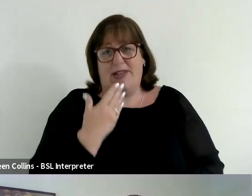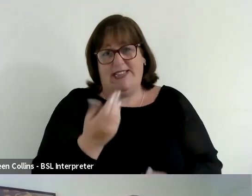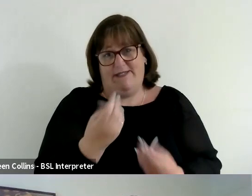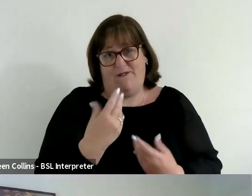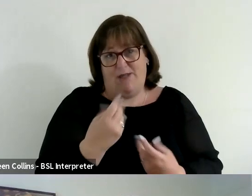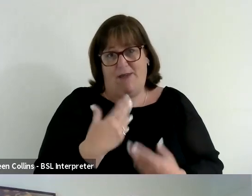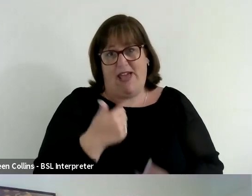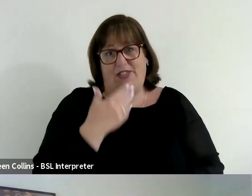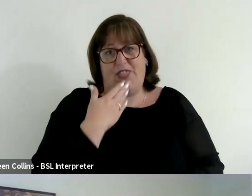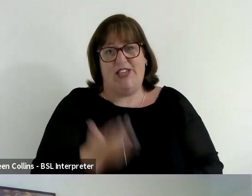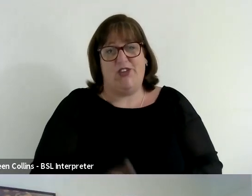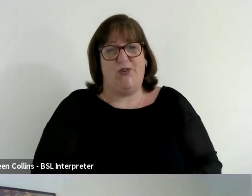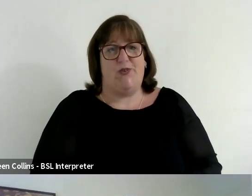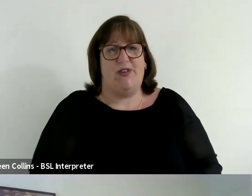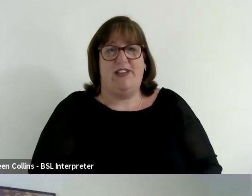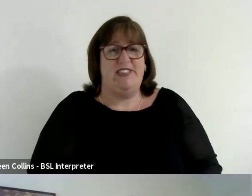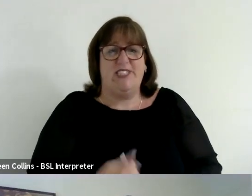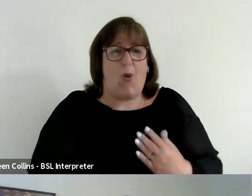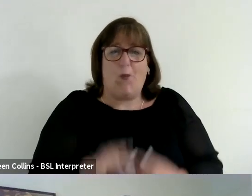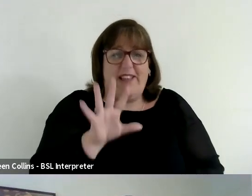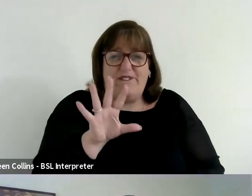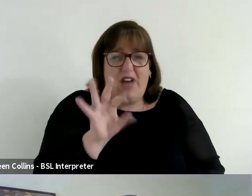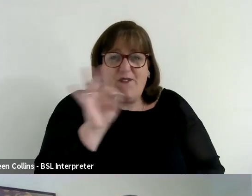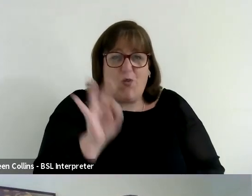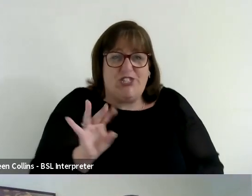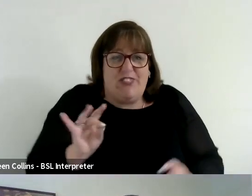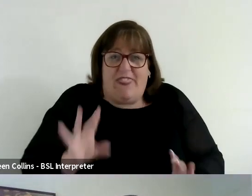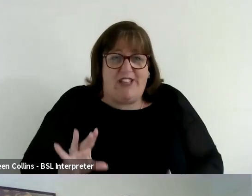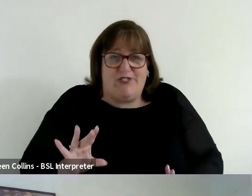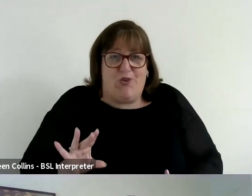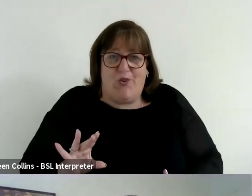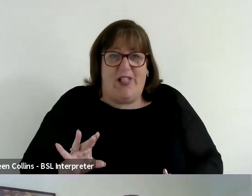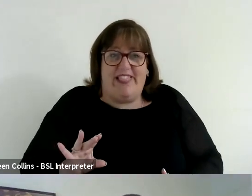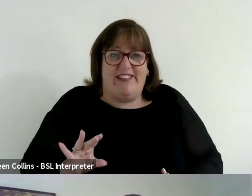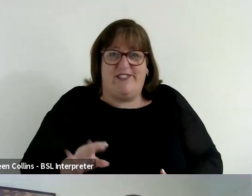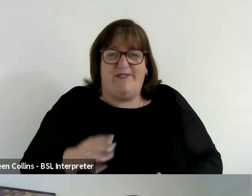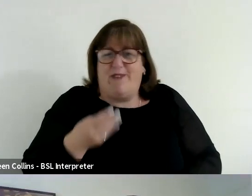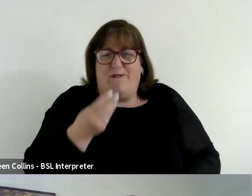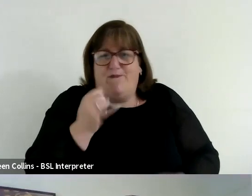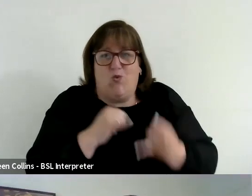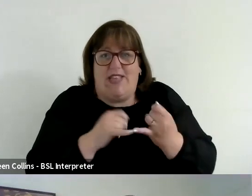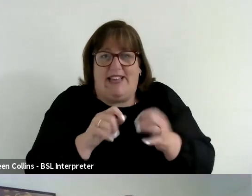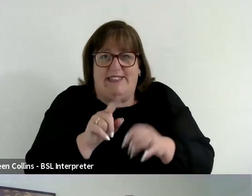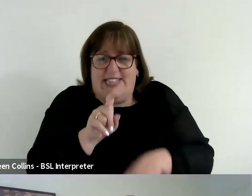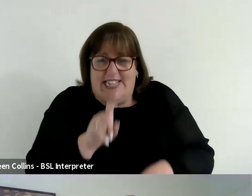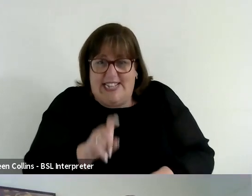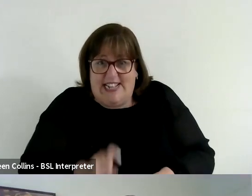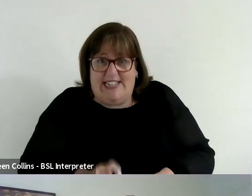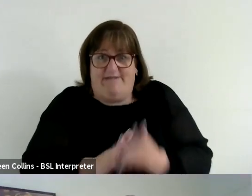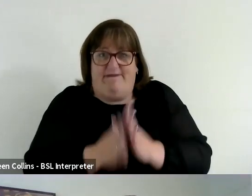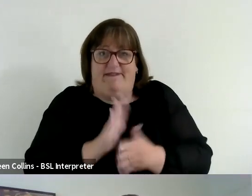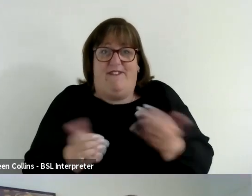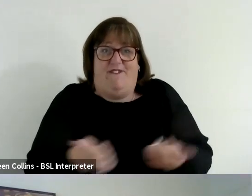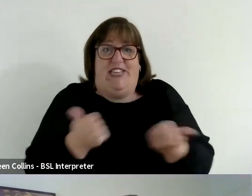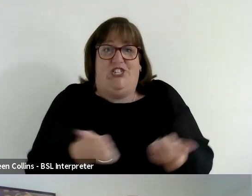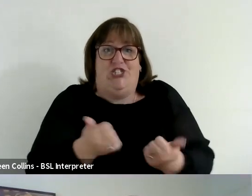you. There's literally only 5 questions. It will take seconds. Literally, it would take seconds. So really, yeah. Well, if you